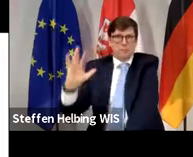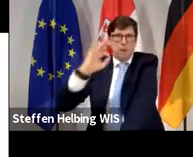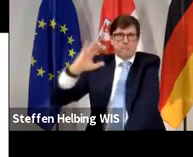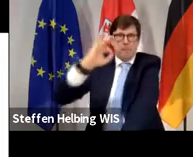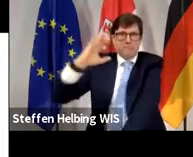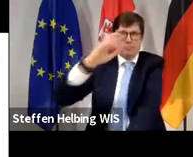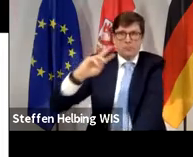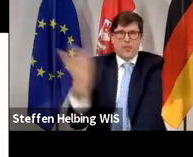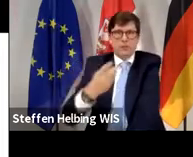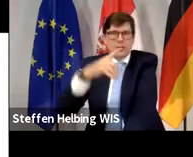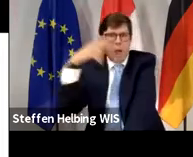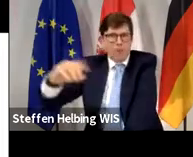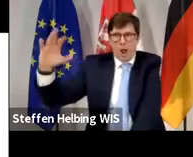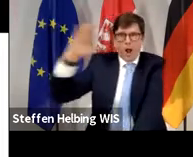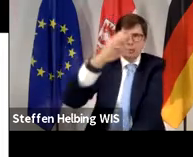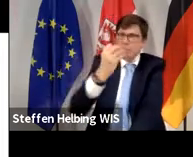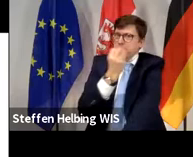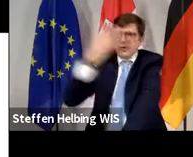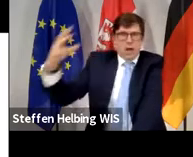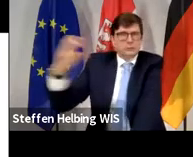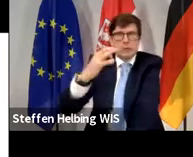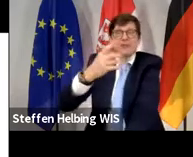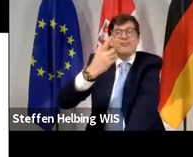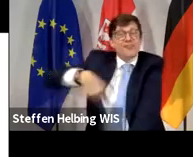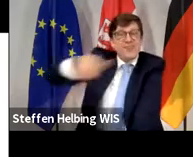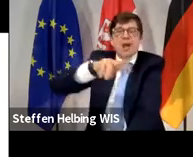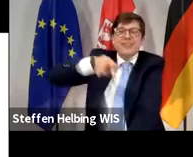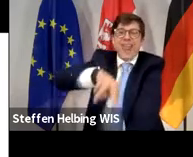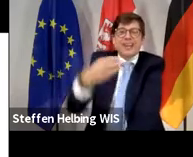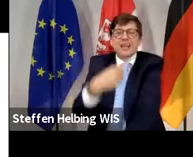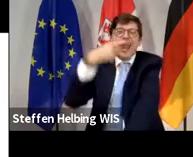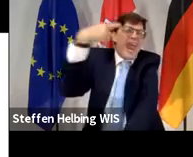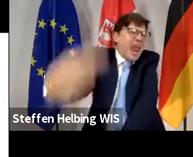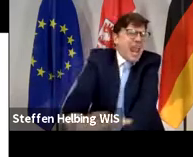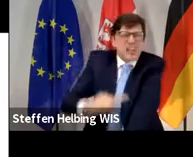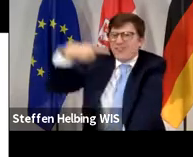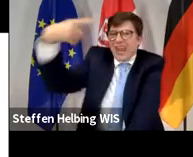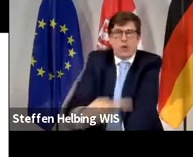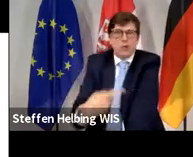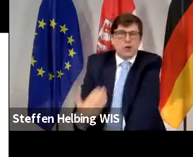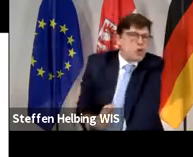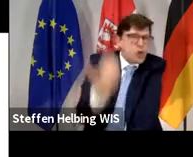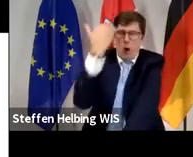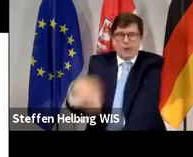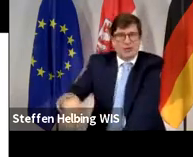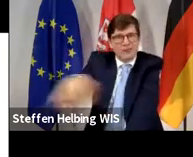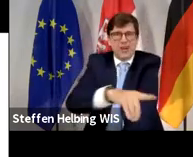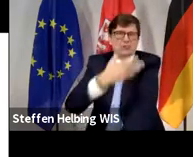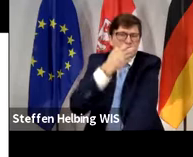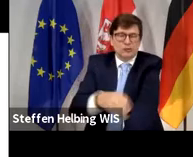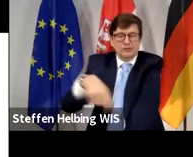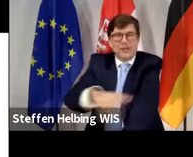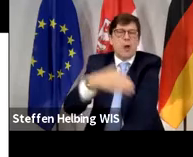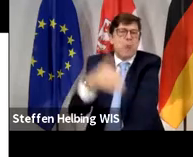our product, to improve our app, to have better access for deaf people. We develed the